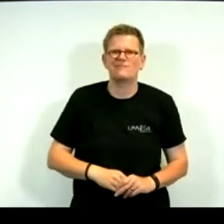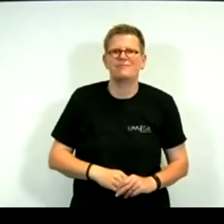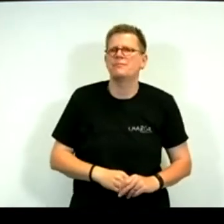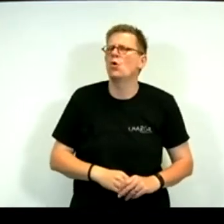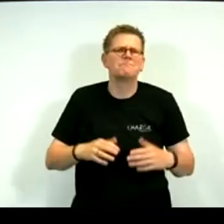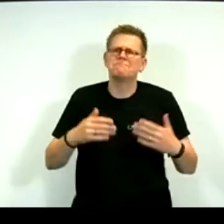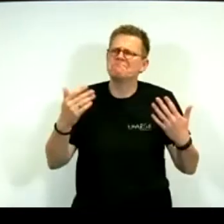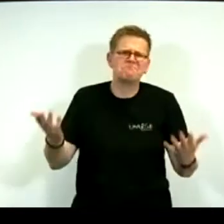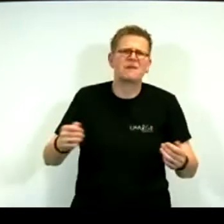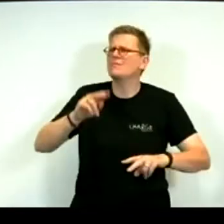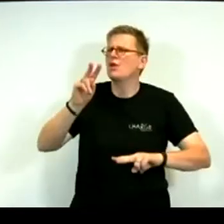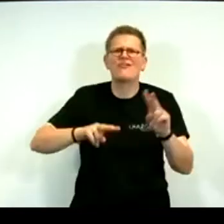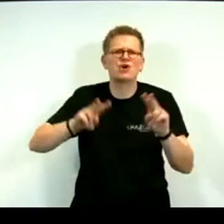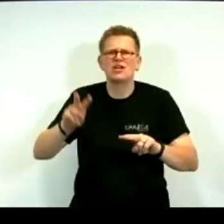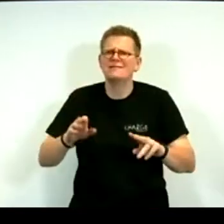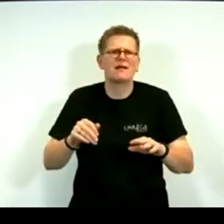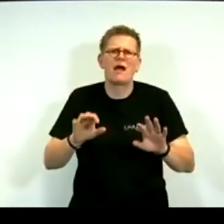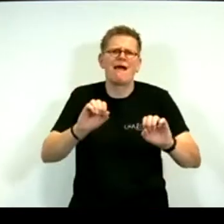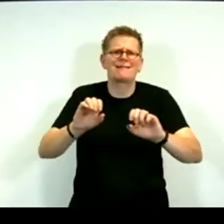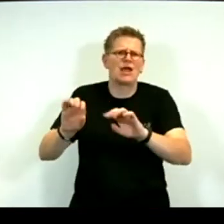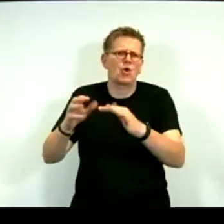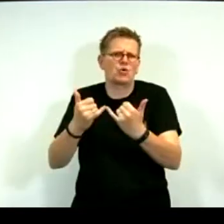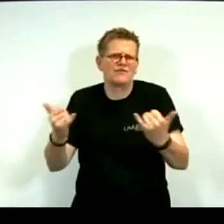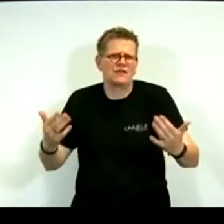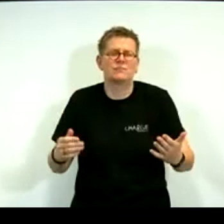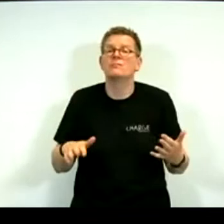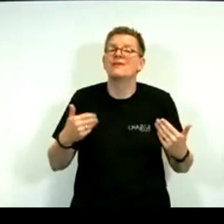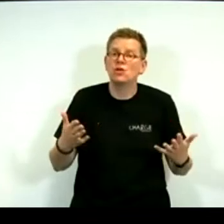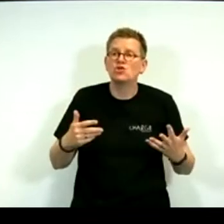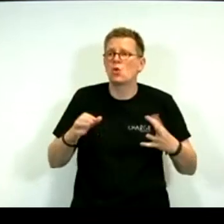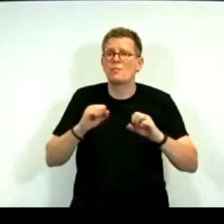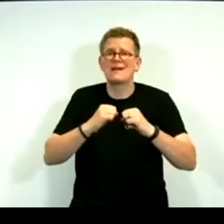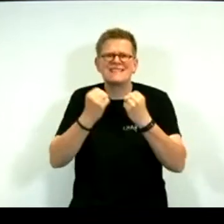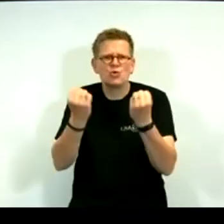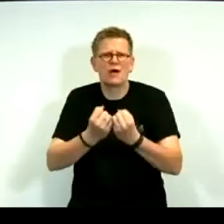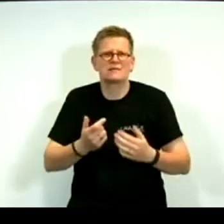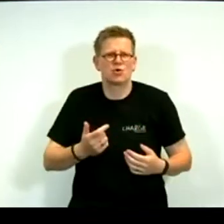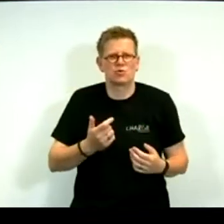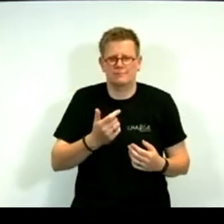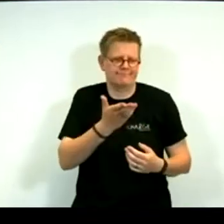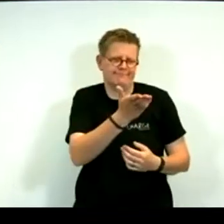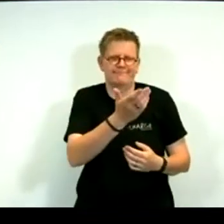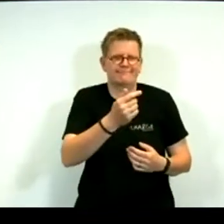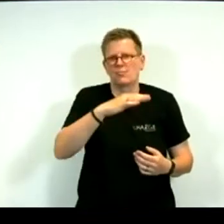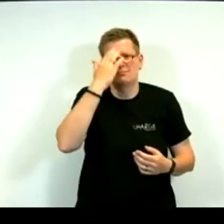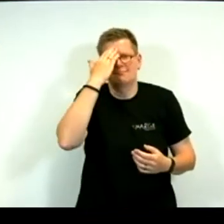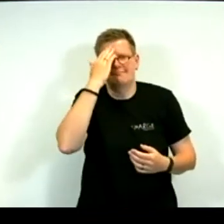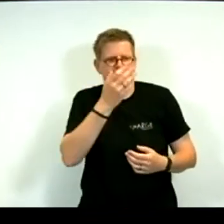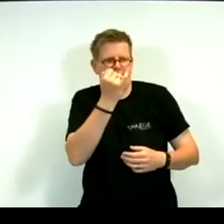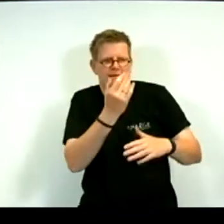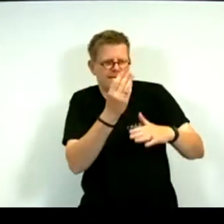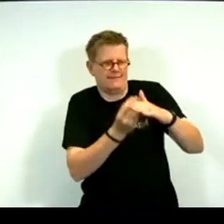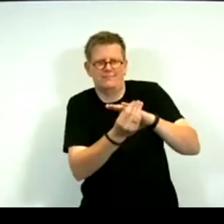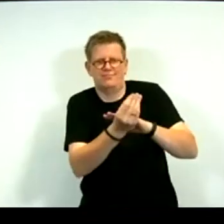is a situation where you really need to know the child. I did a big charge session on Zoom with parents in